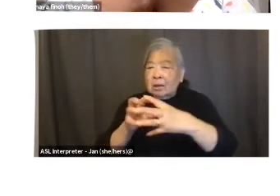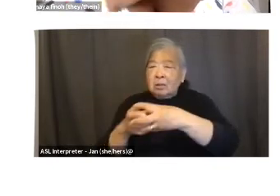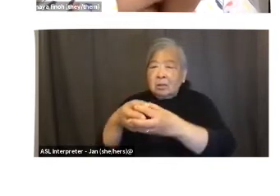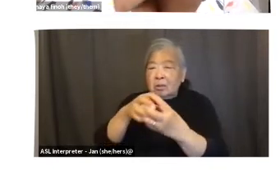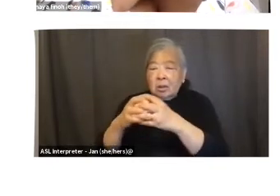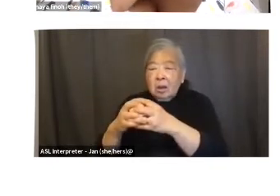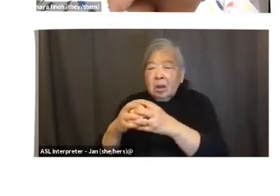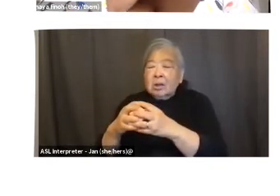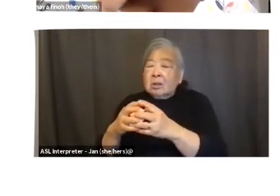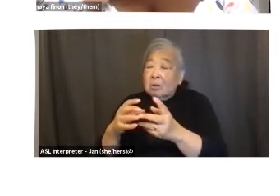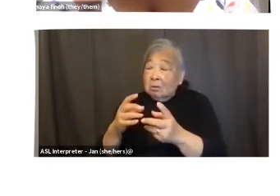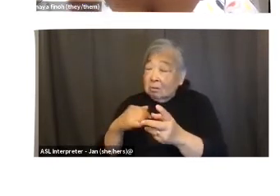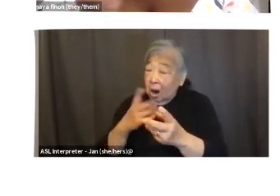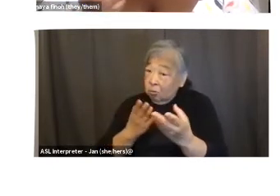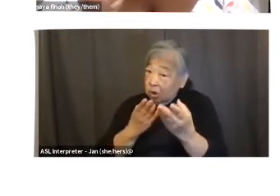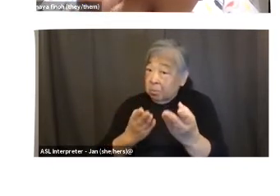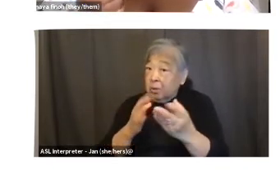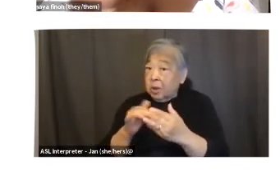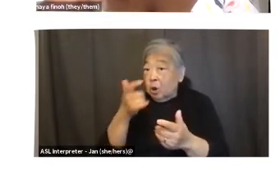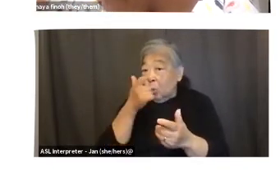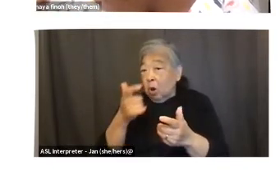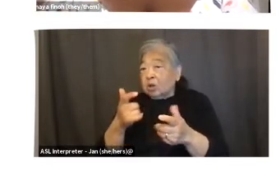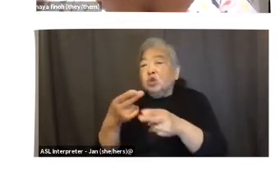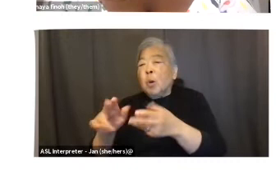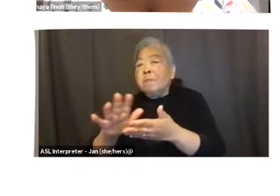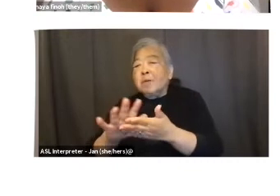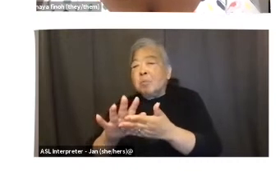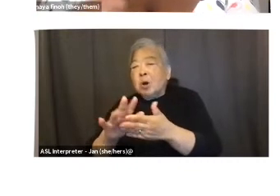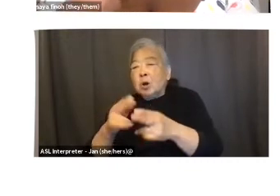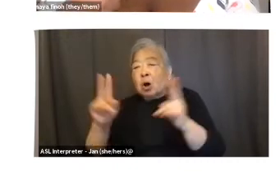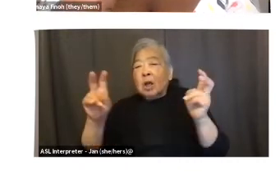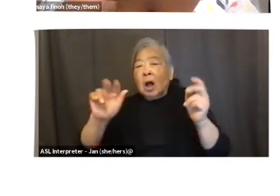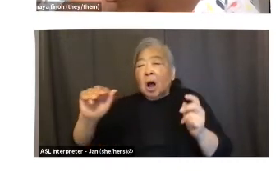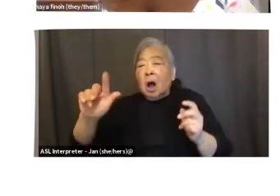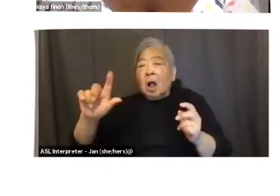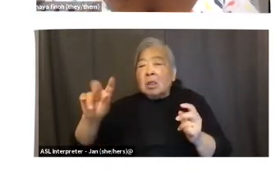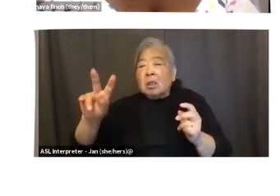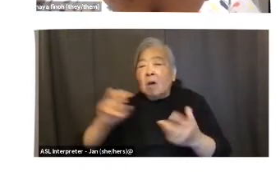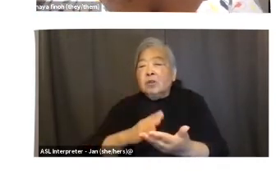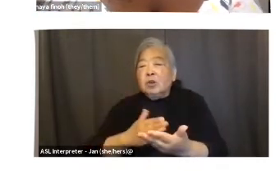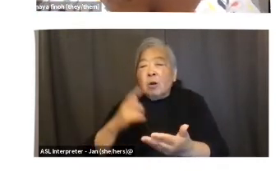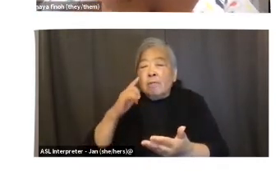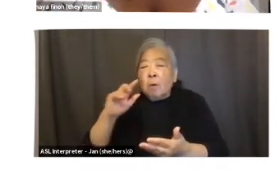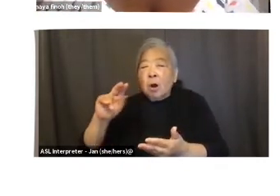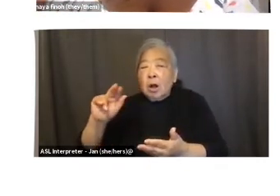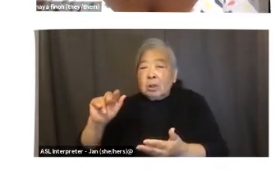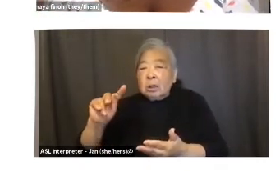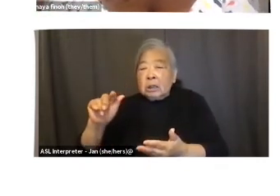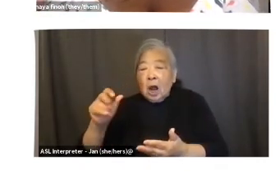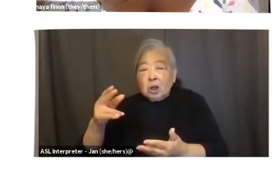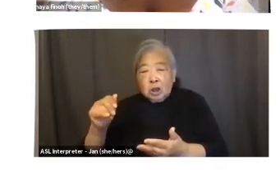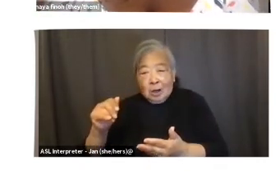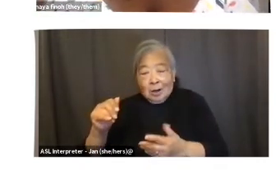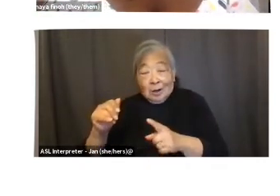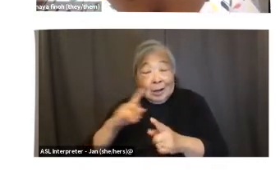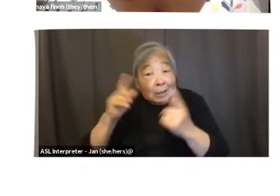tangent, but I really recommend that you watch the short film called A Love Song for Latasha, because it doesn't focus on her death, but instead celebrates